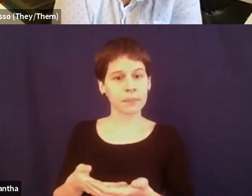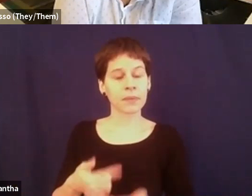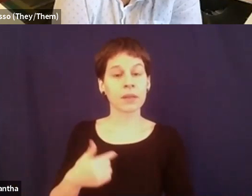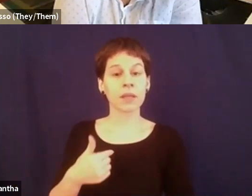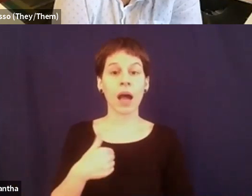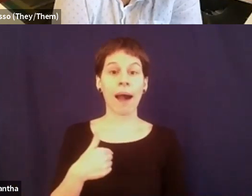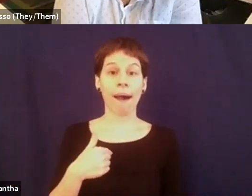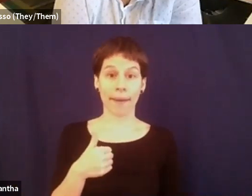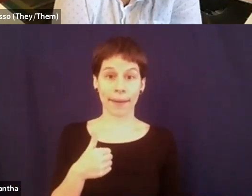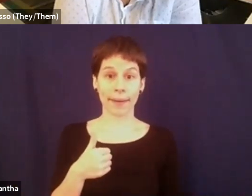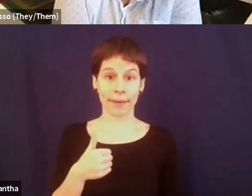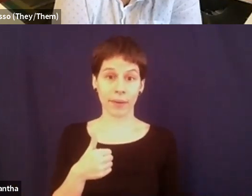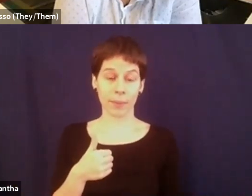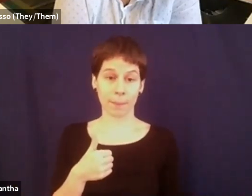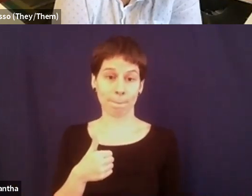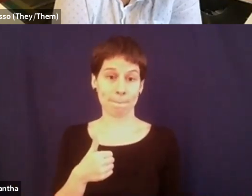going to